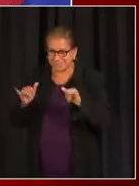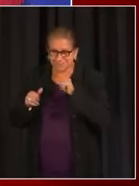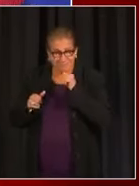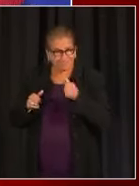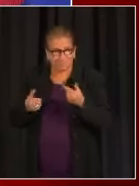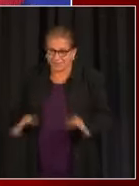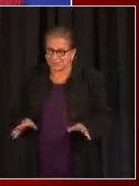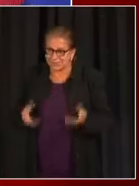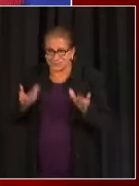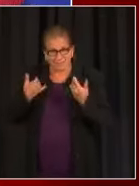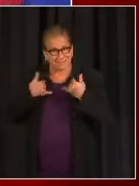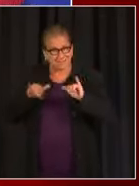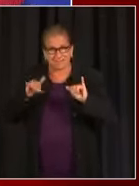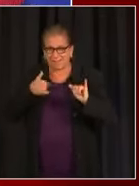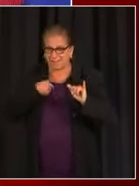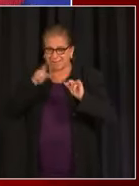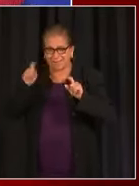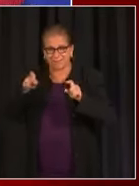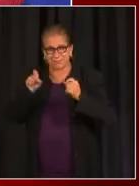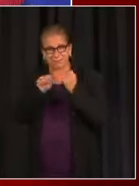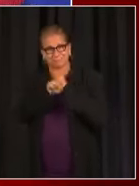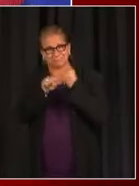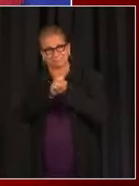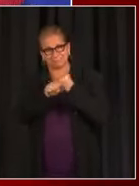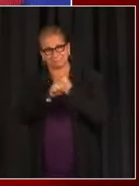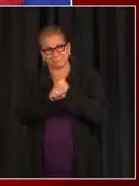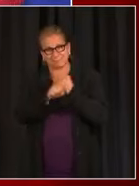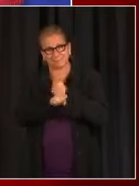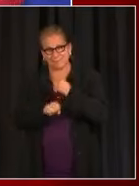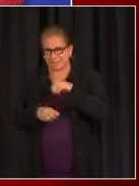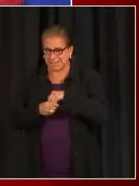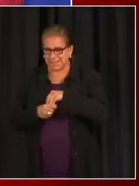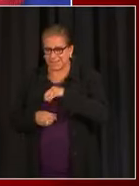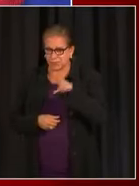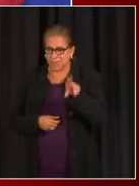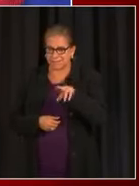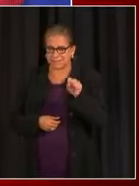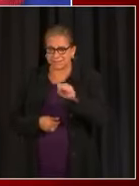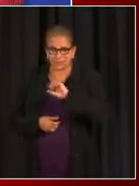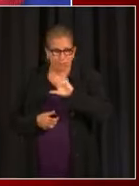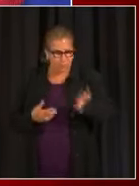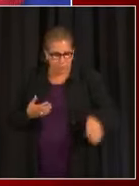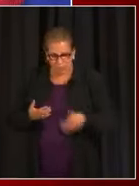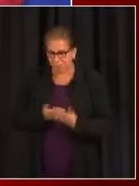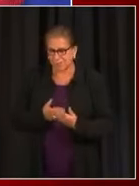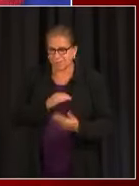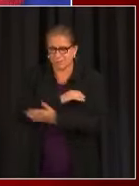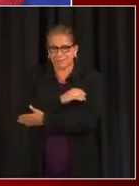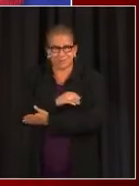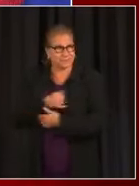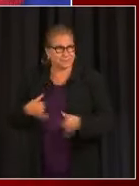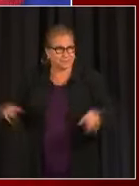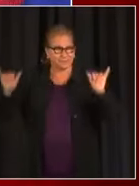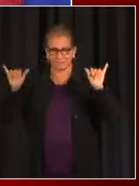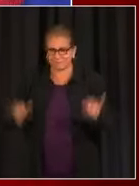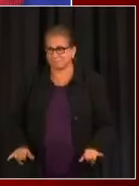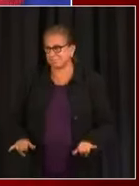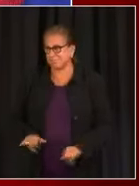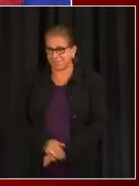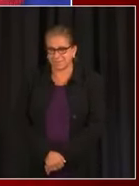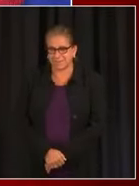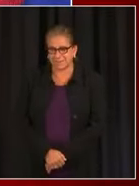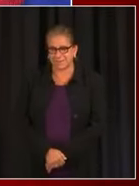is doing in the country. As Dr. Nesbitt said, we feel very good about what we've been able to accomplish here in crushing the virus and getting